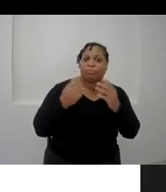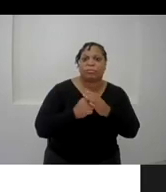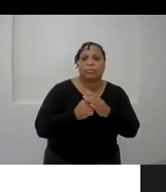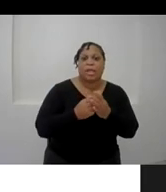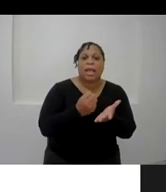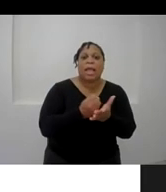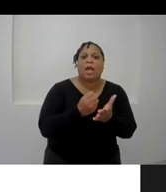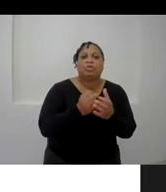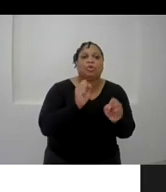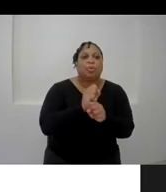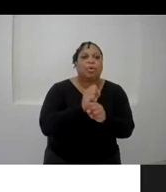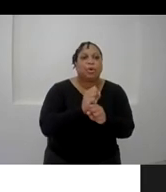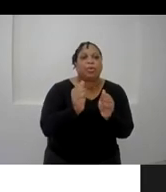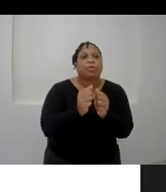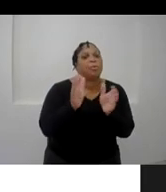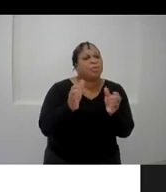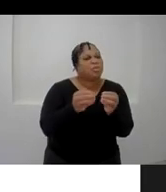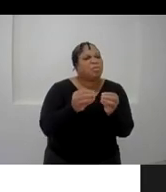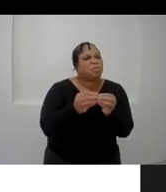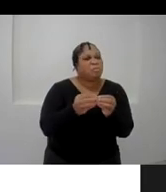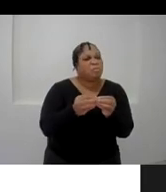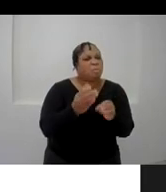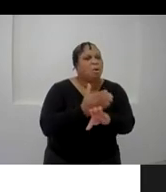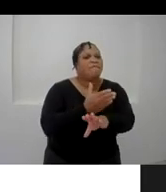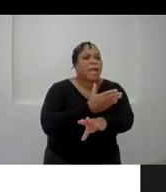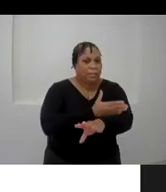with the person much more effectively.